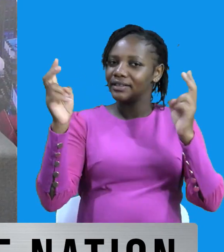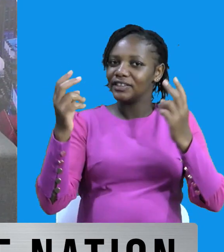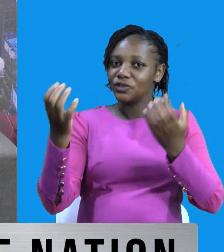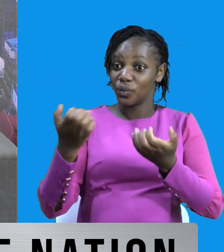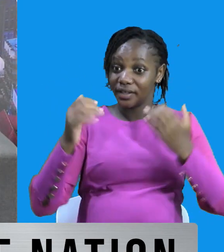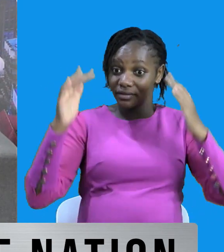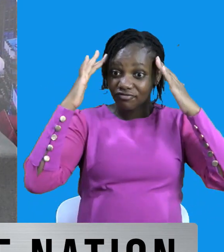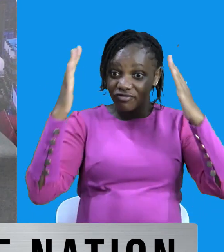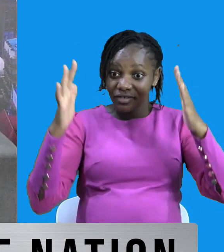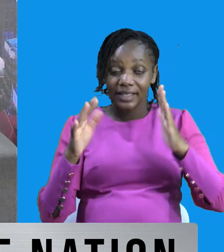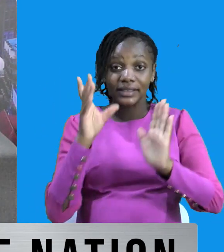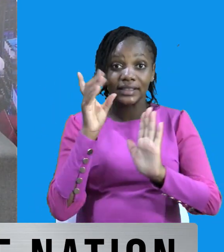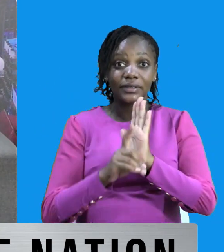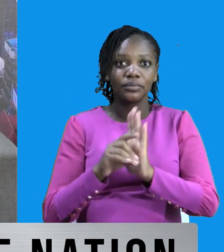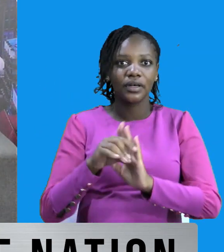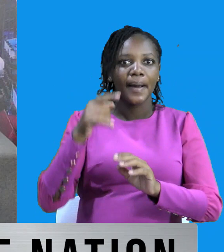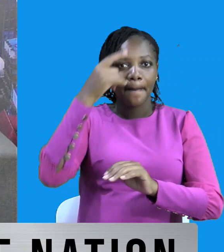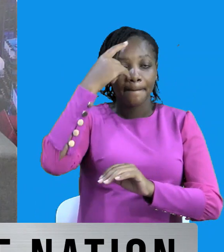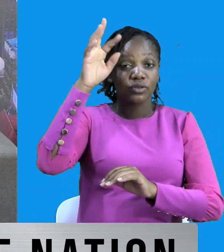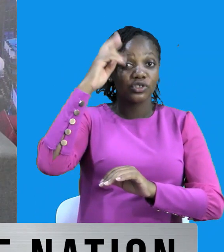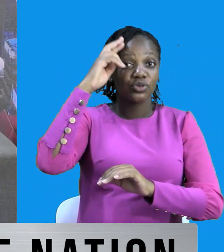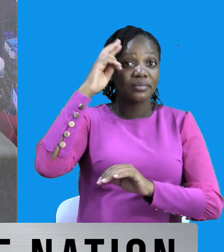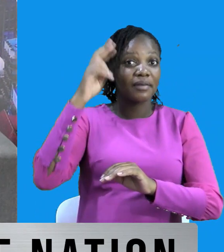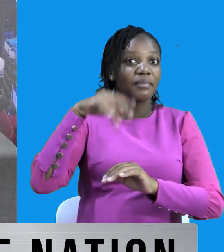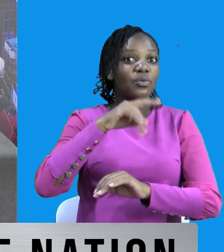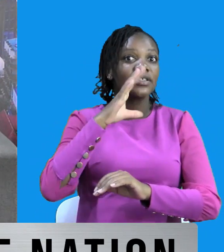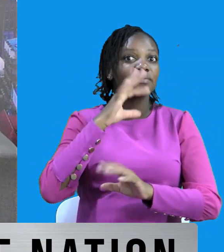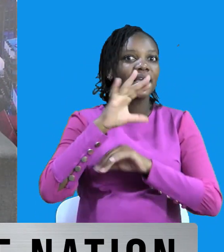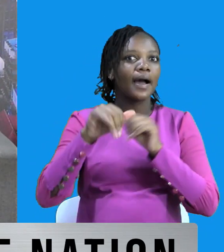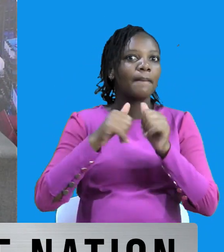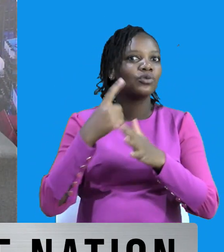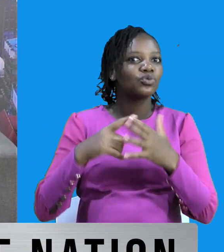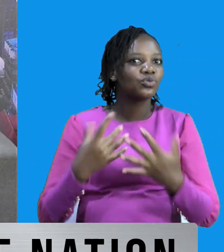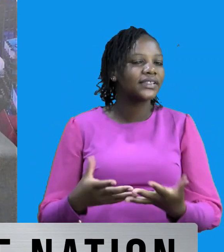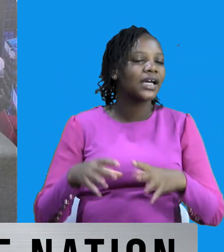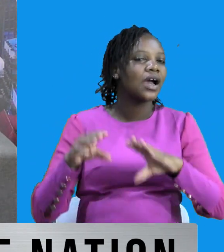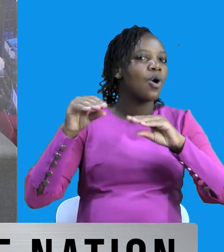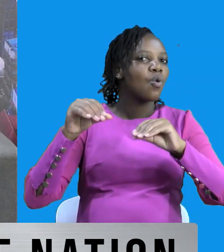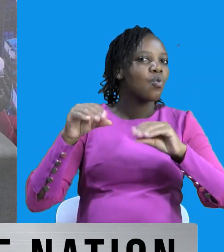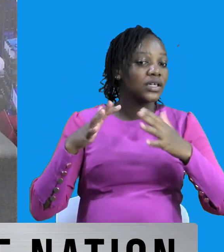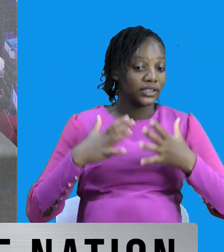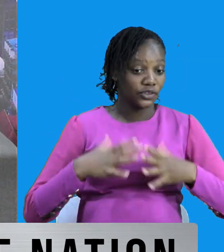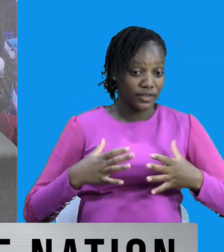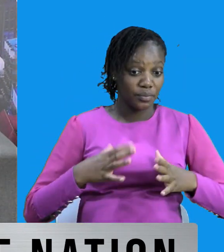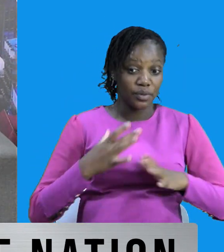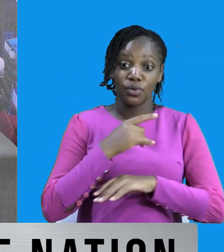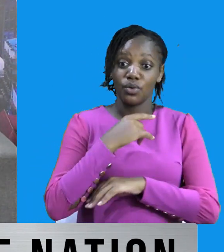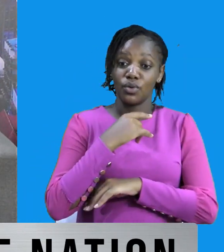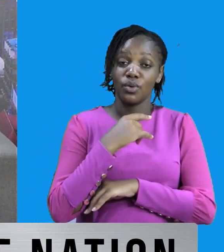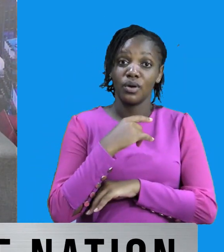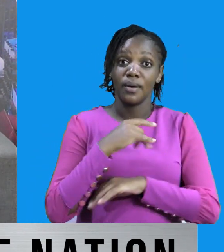a country, because you remember, Jonah, we've talked about the quality of the people that we,